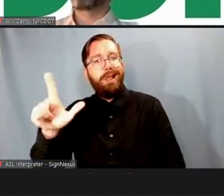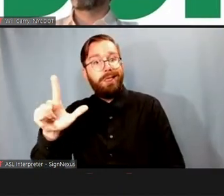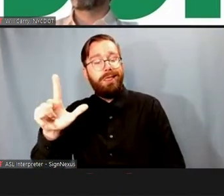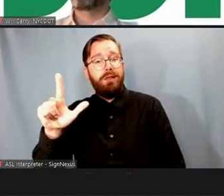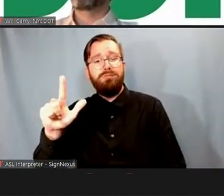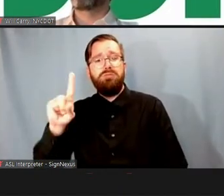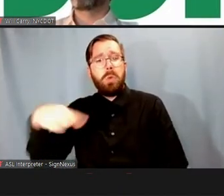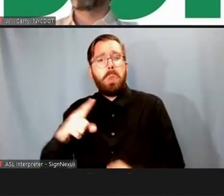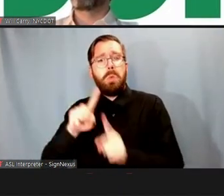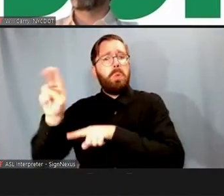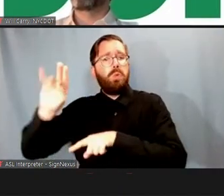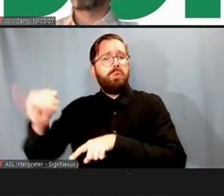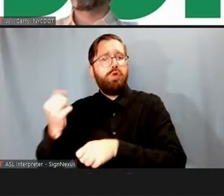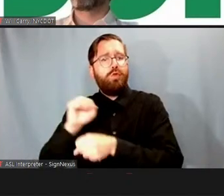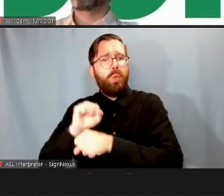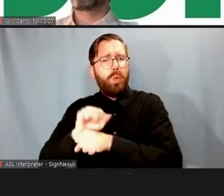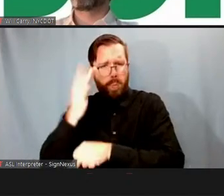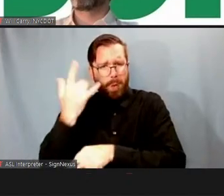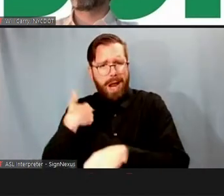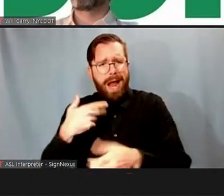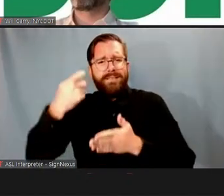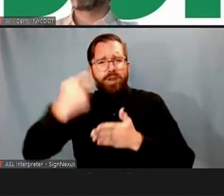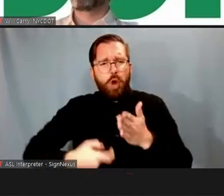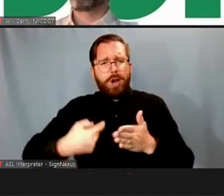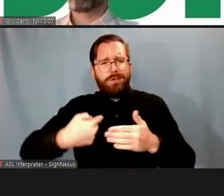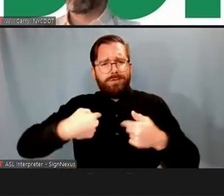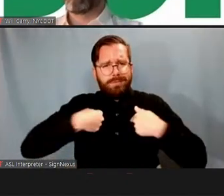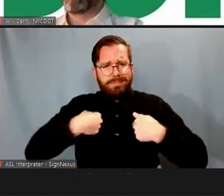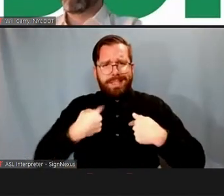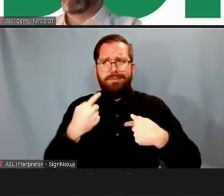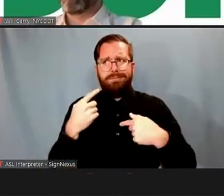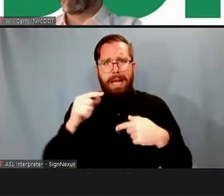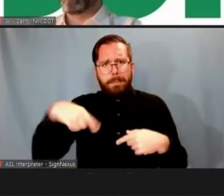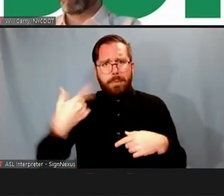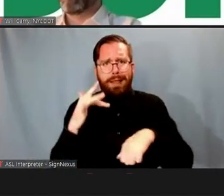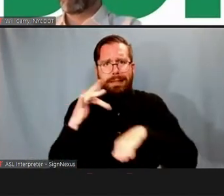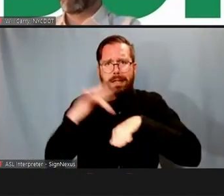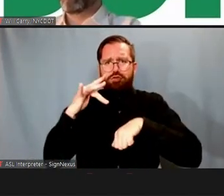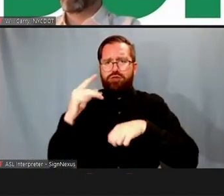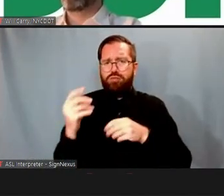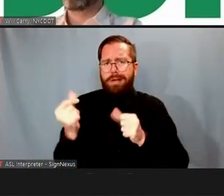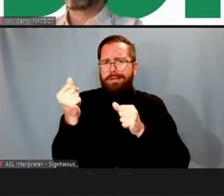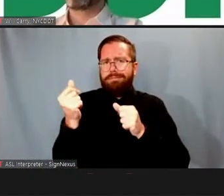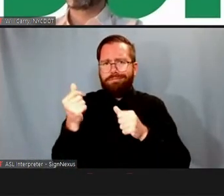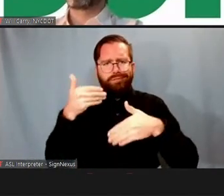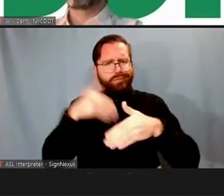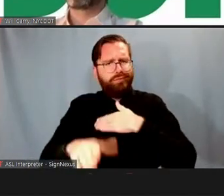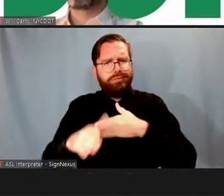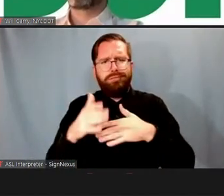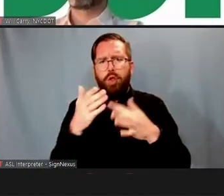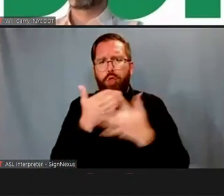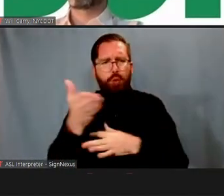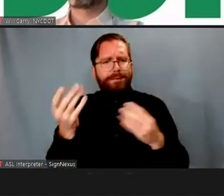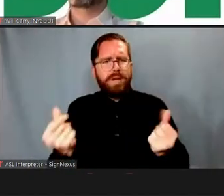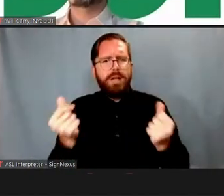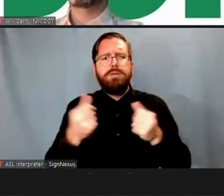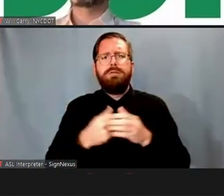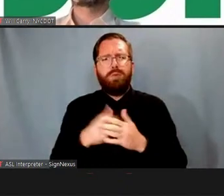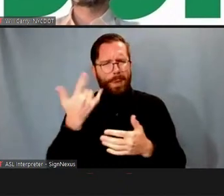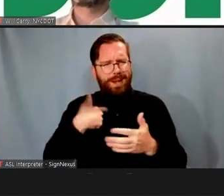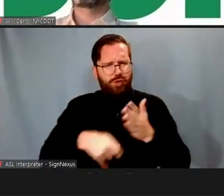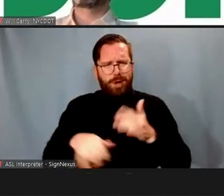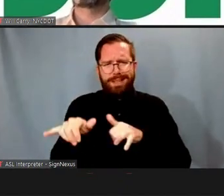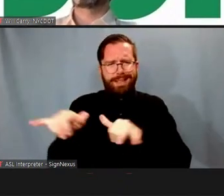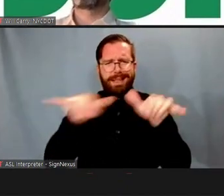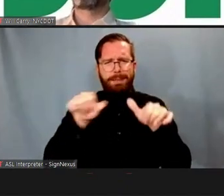is in the district riding around for the whole day causing congestion i'm leaving and not part of the congestion i also do not always come home the same